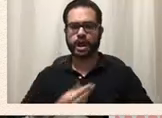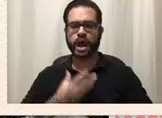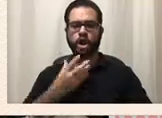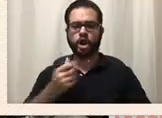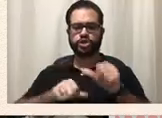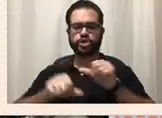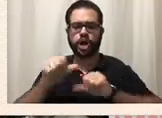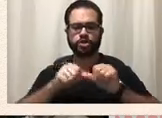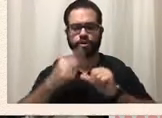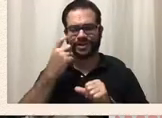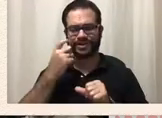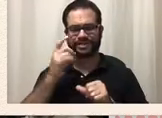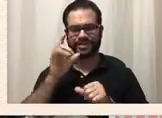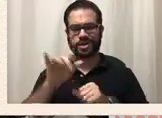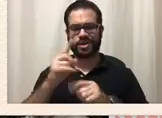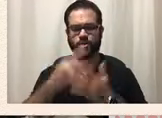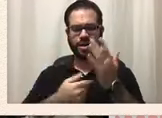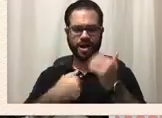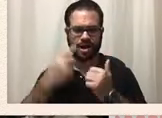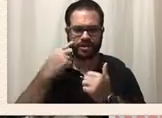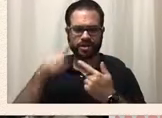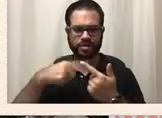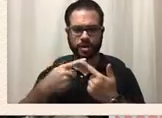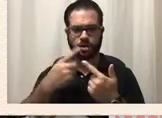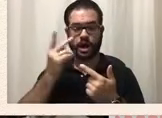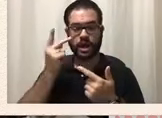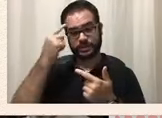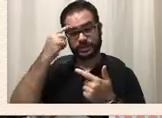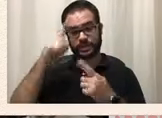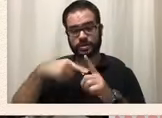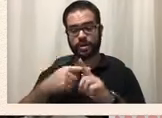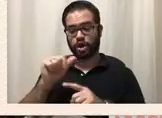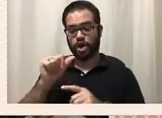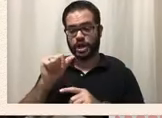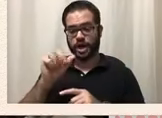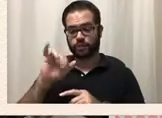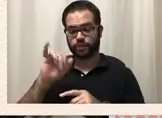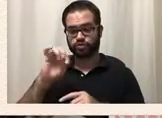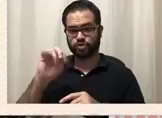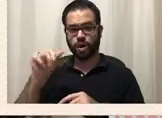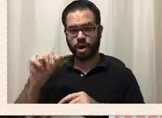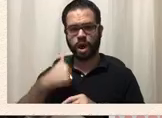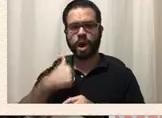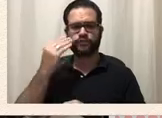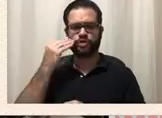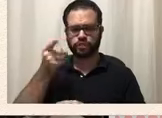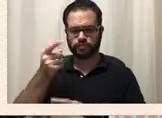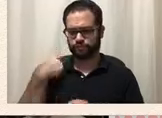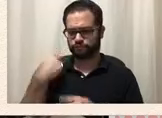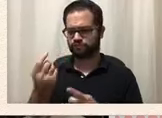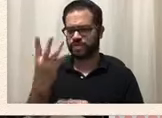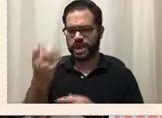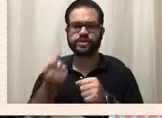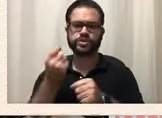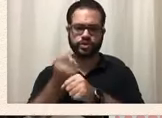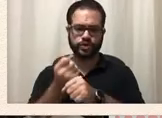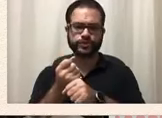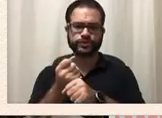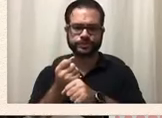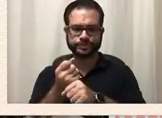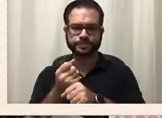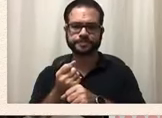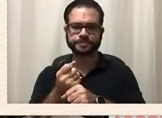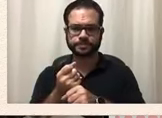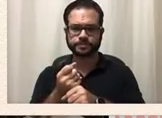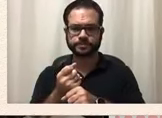think about Arizona. I've known him for about 5 years now, and he started coming to